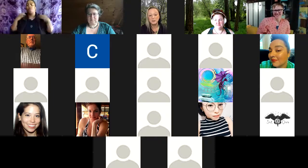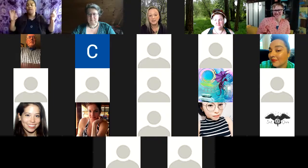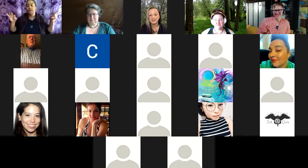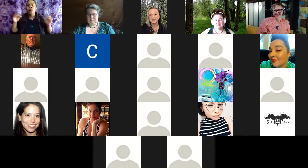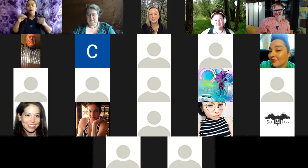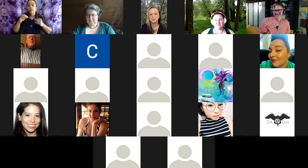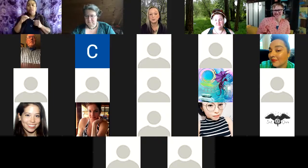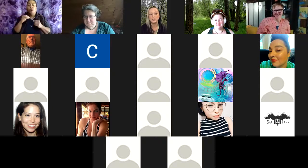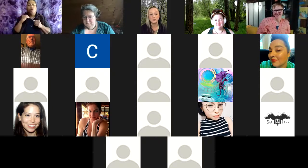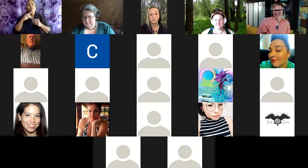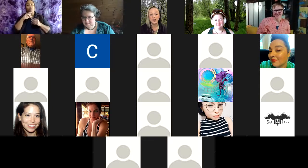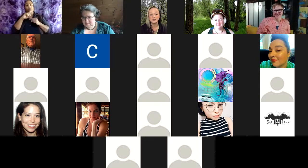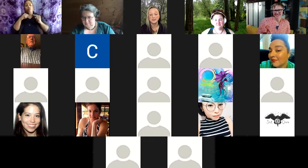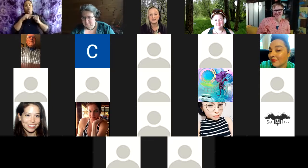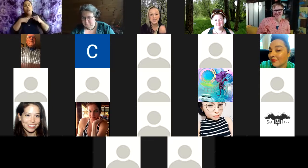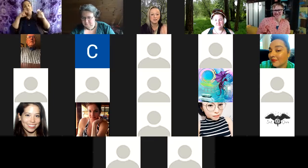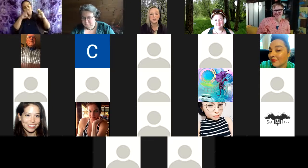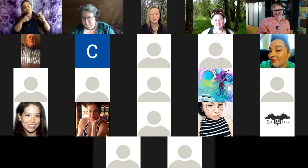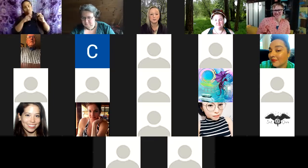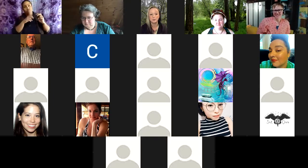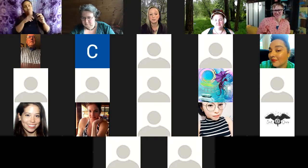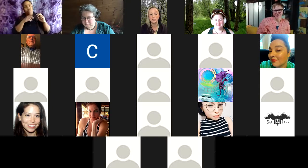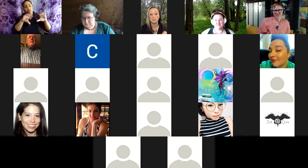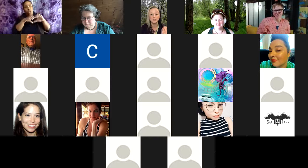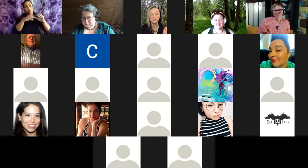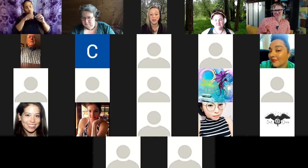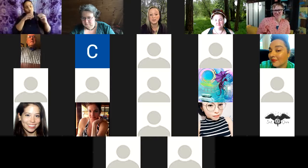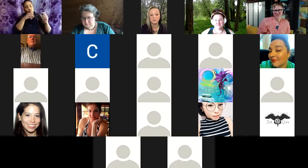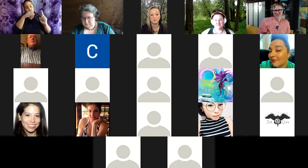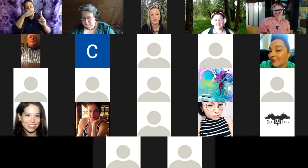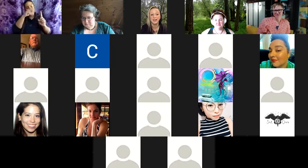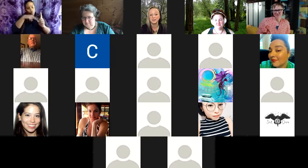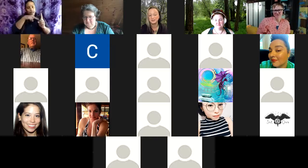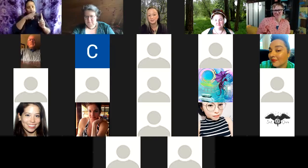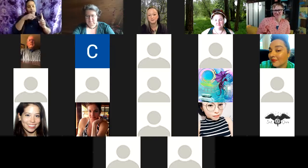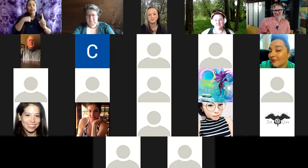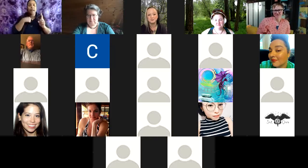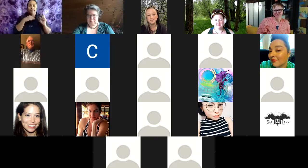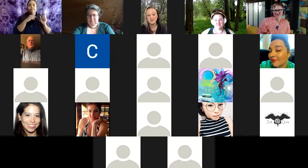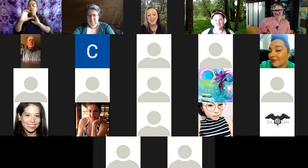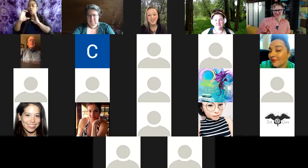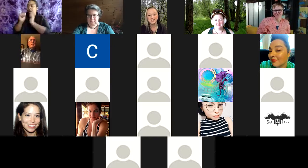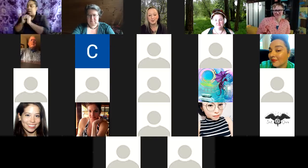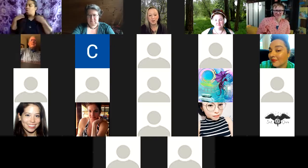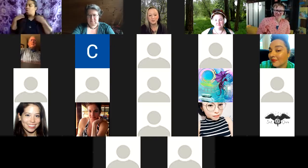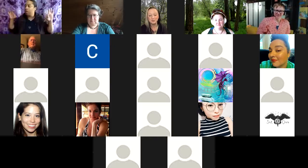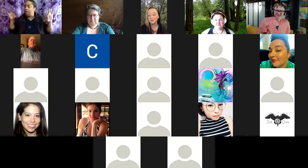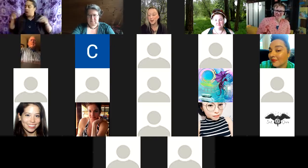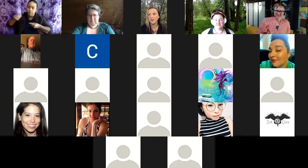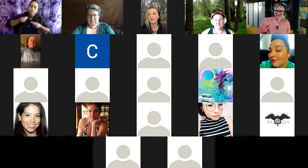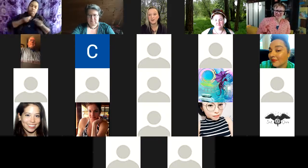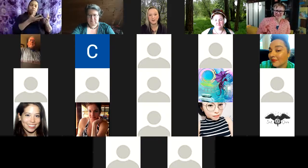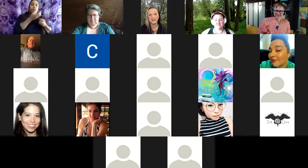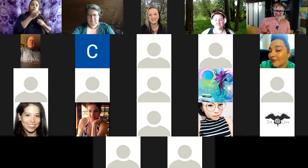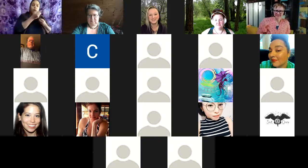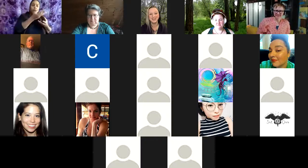are the beings that I speak with as well, to connect my information back to the client. And so I'm just